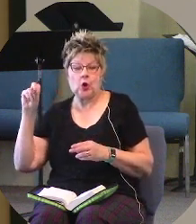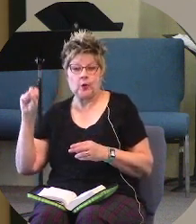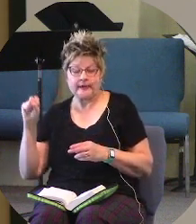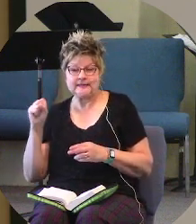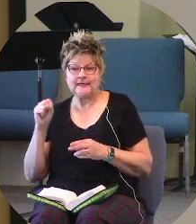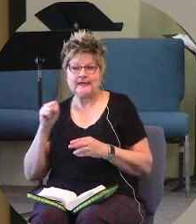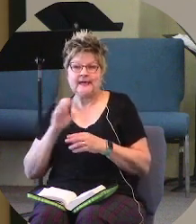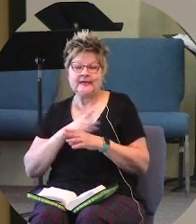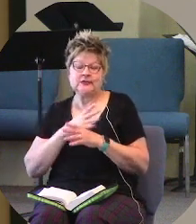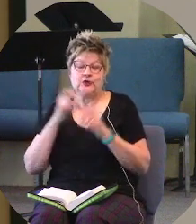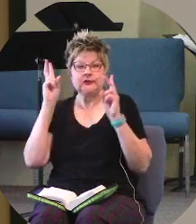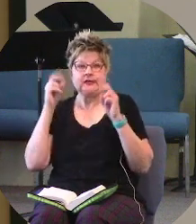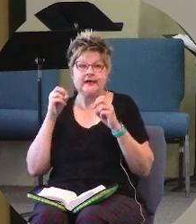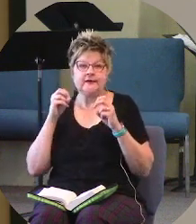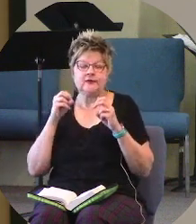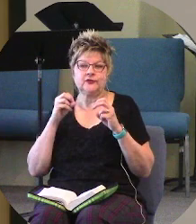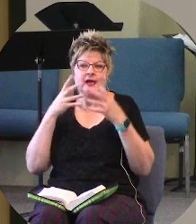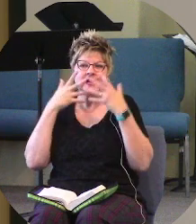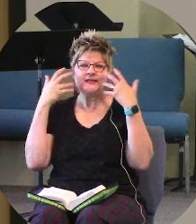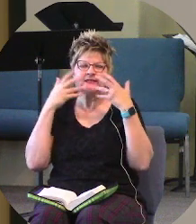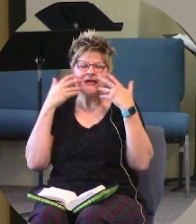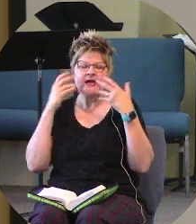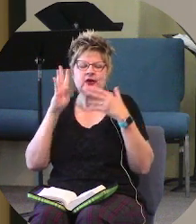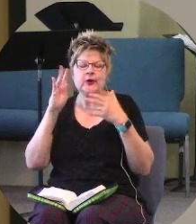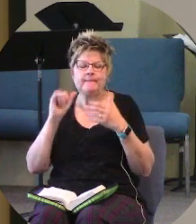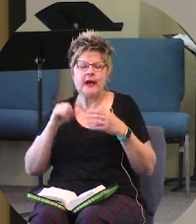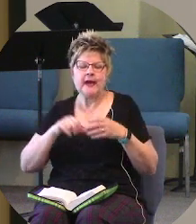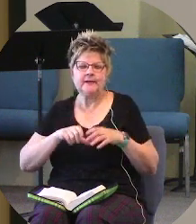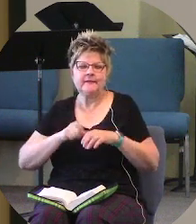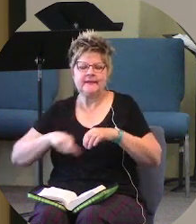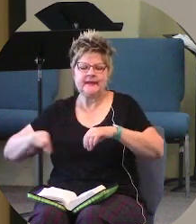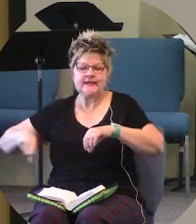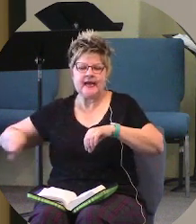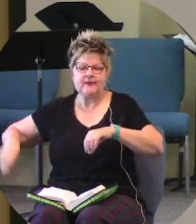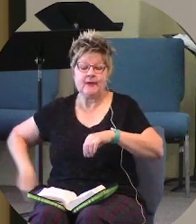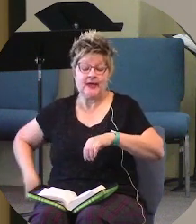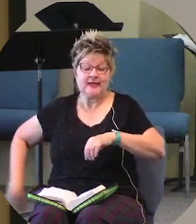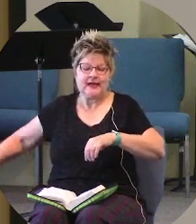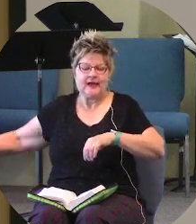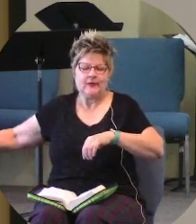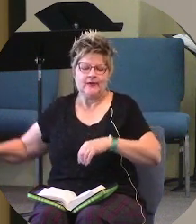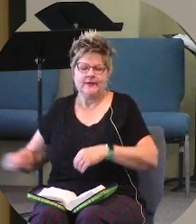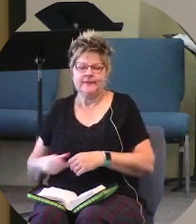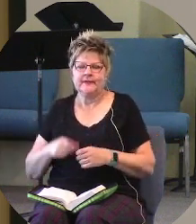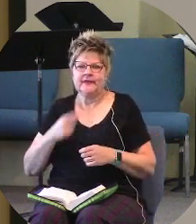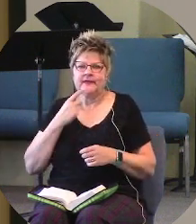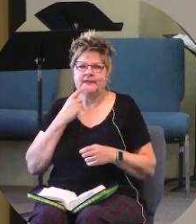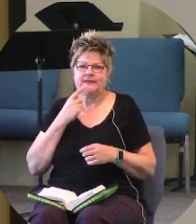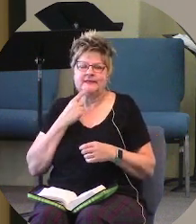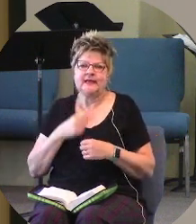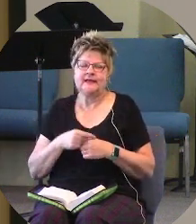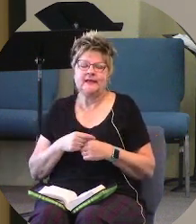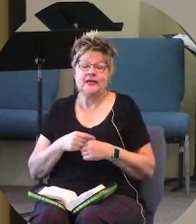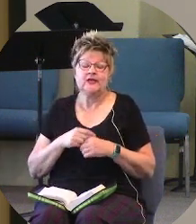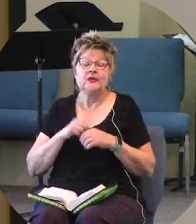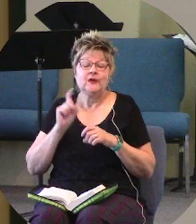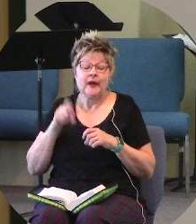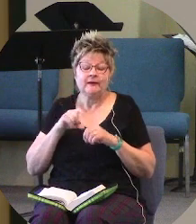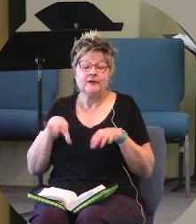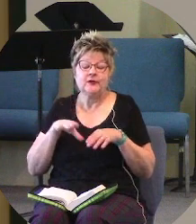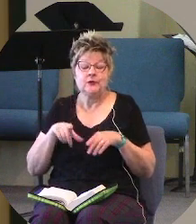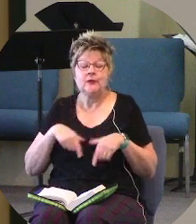the tail, if you will. He says, the world, eternity is your oyster, but you got to do life my